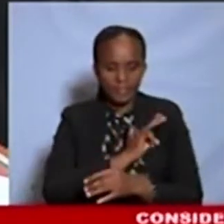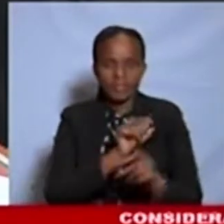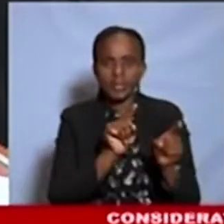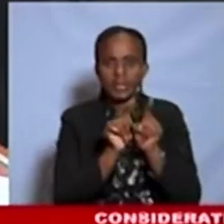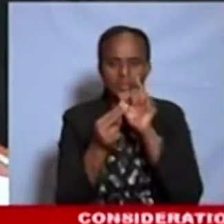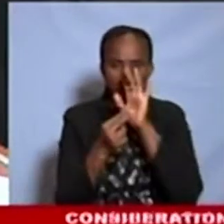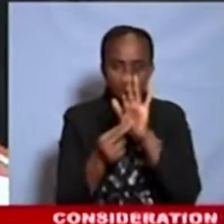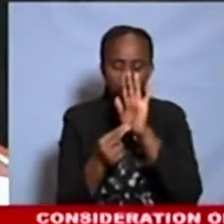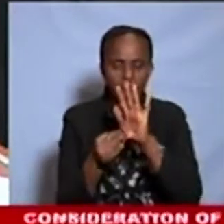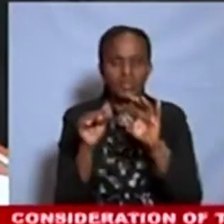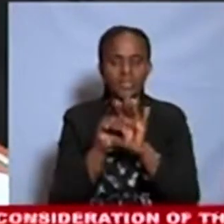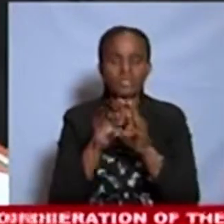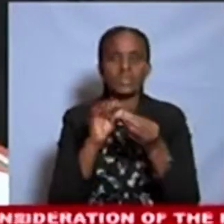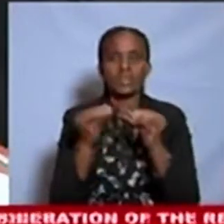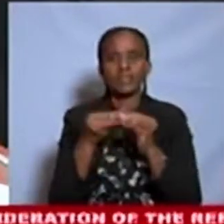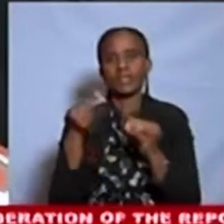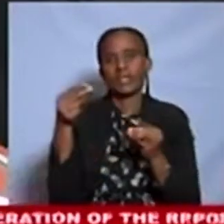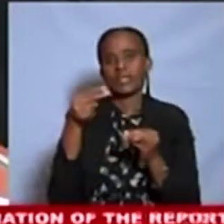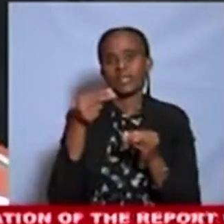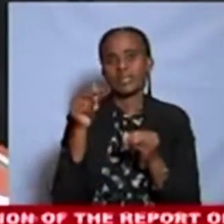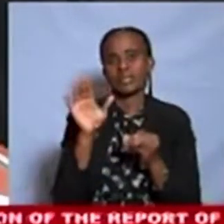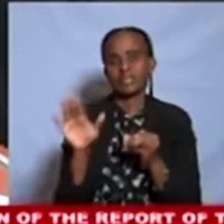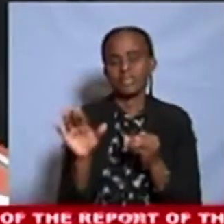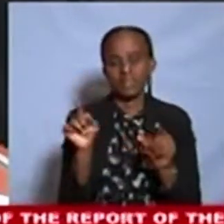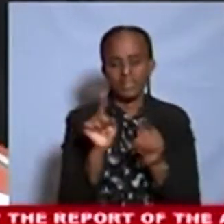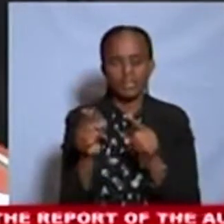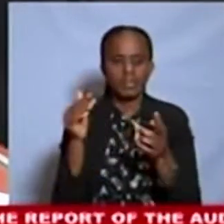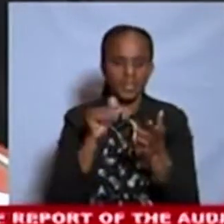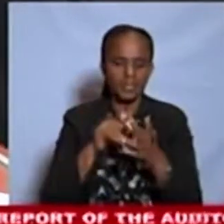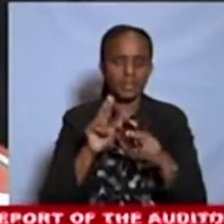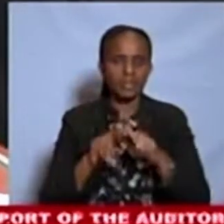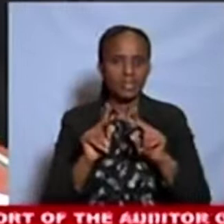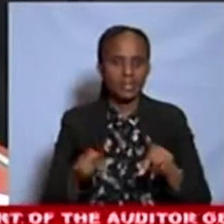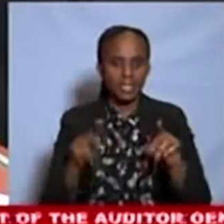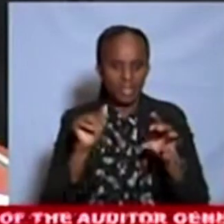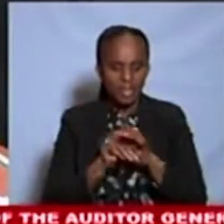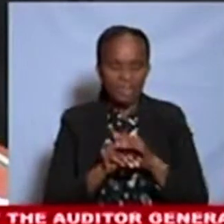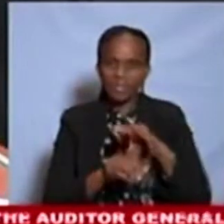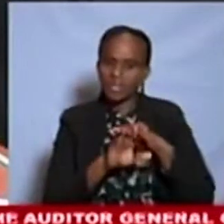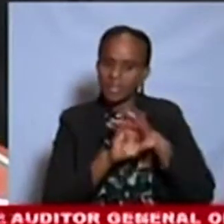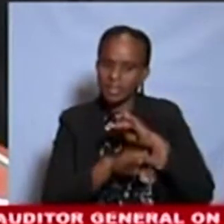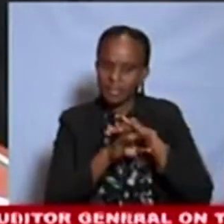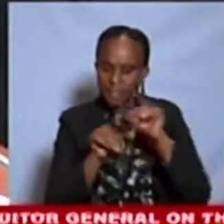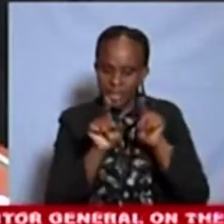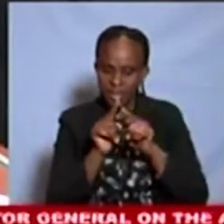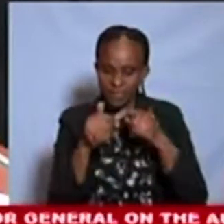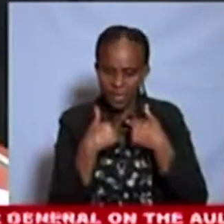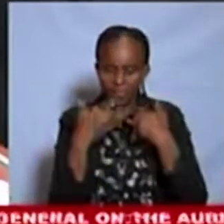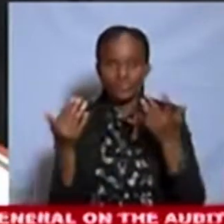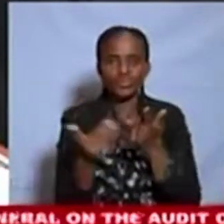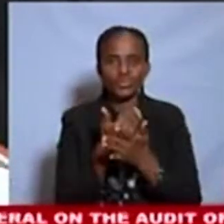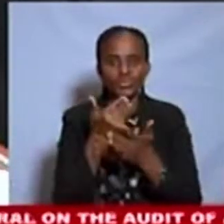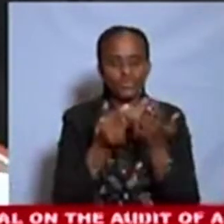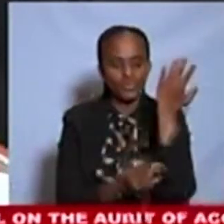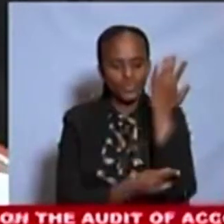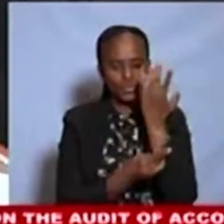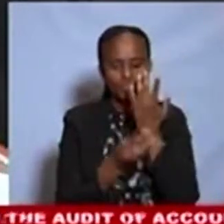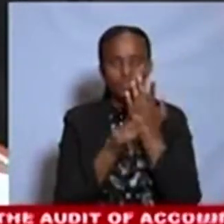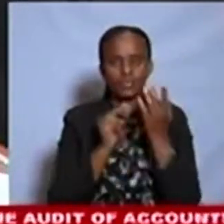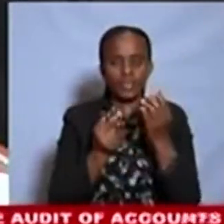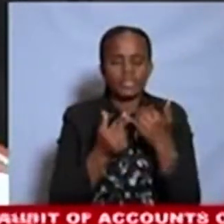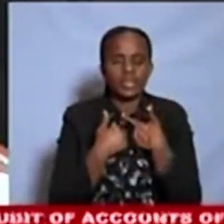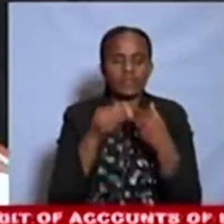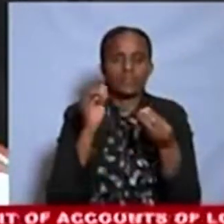in Appendix H there. And again, Chair, in the addendum, there's the latest development where we have further paid